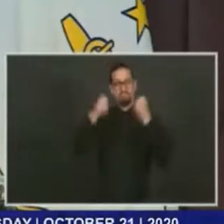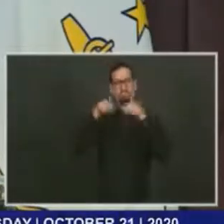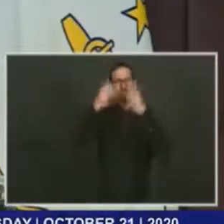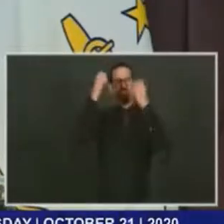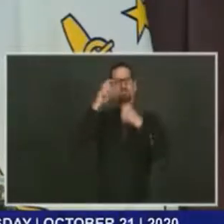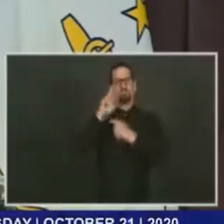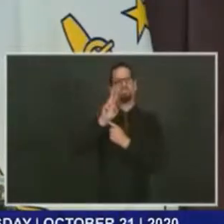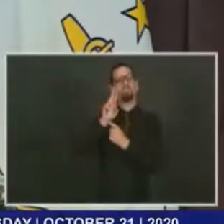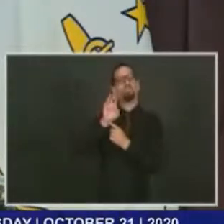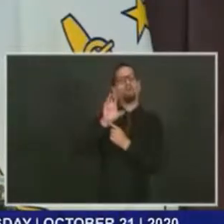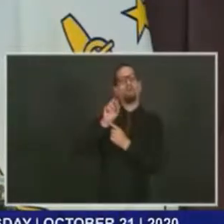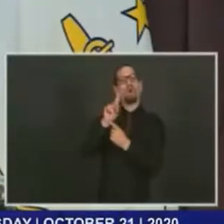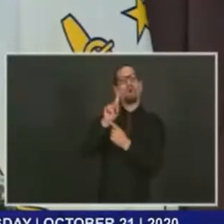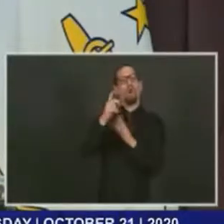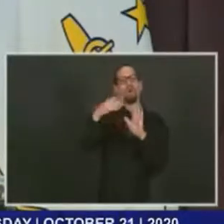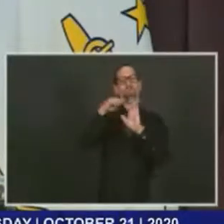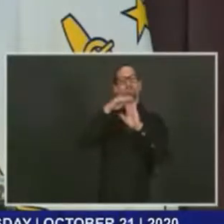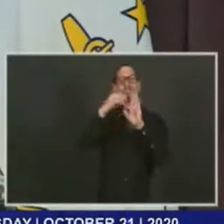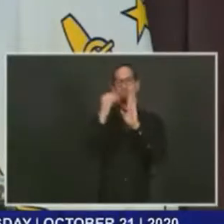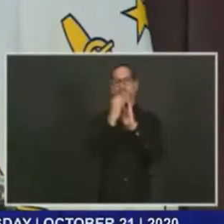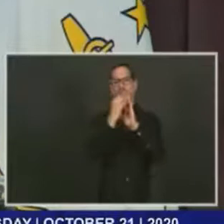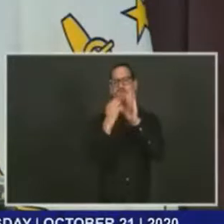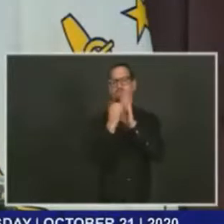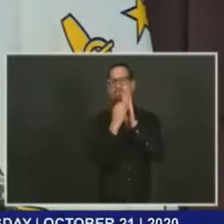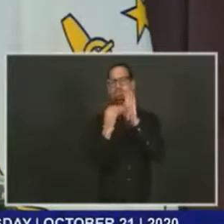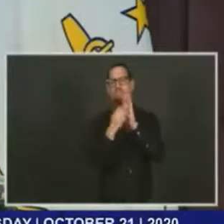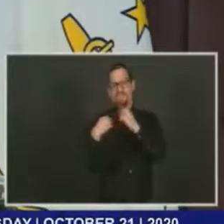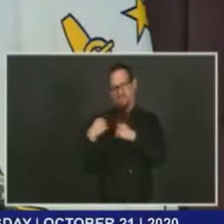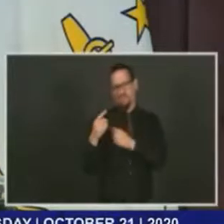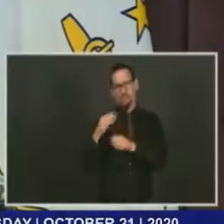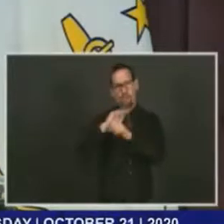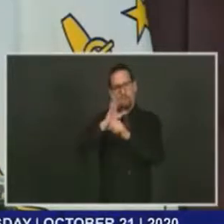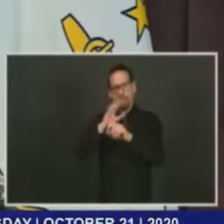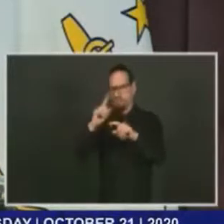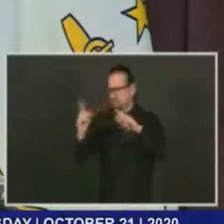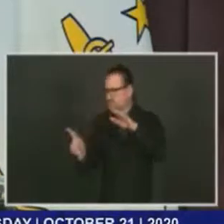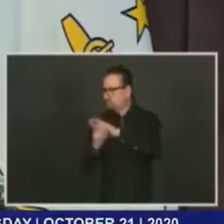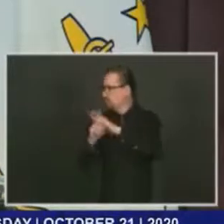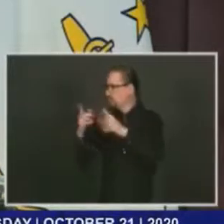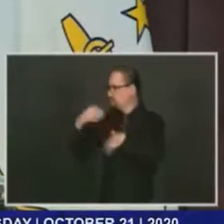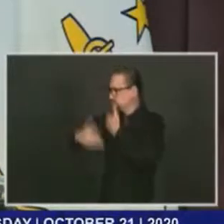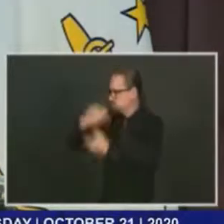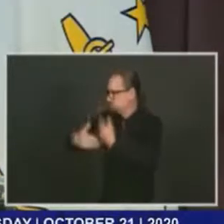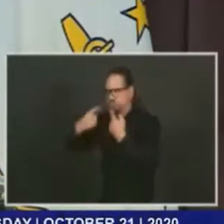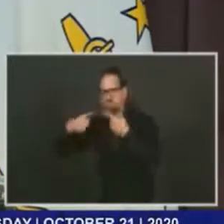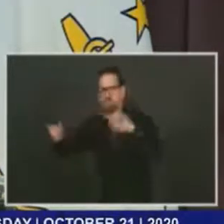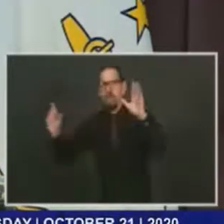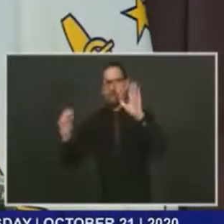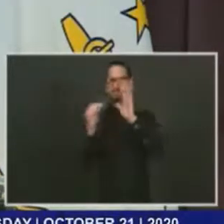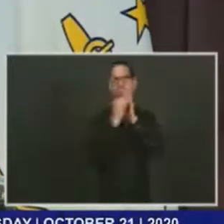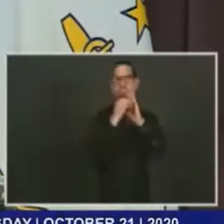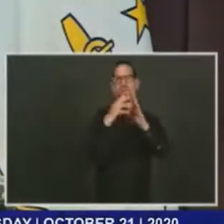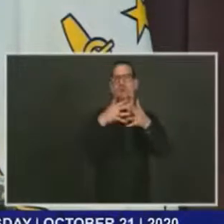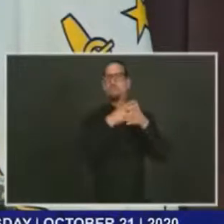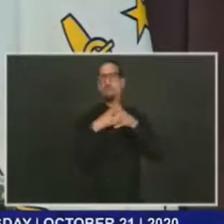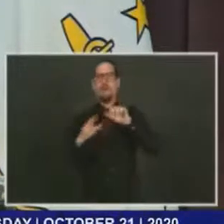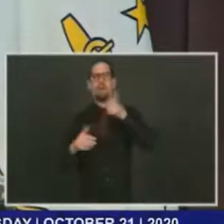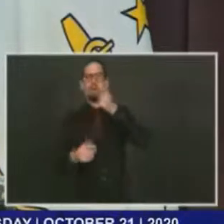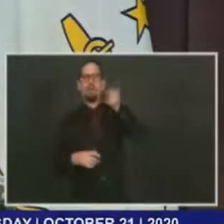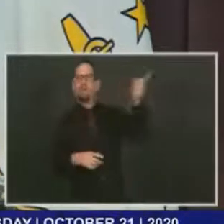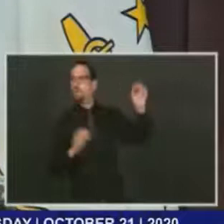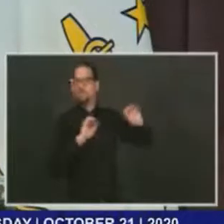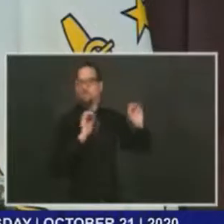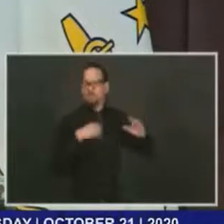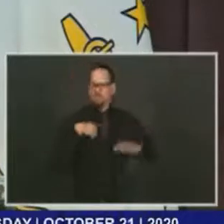America. Contact tracing, among the best in America. Asymptomatic testing, you